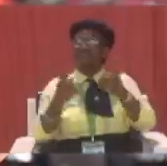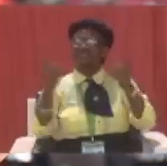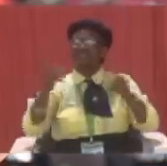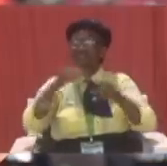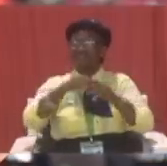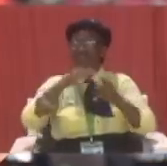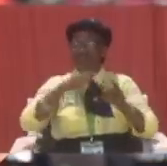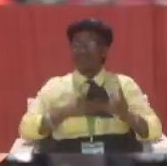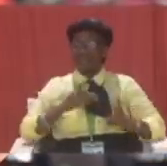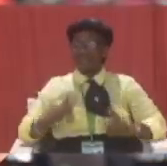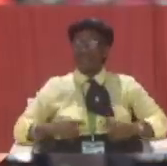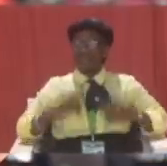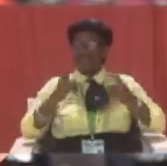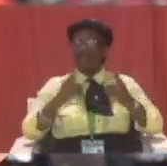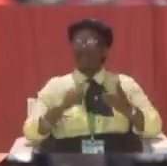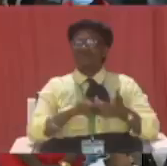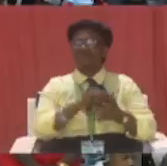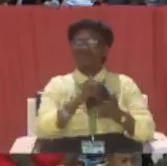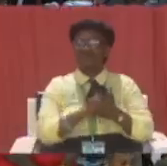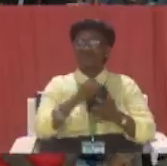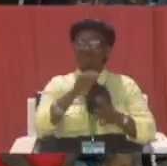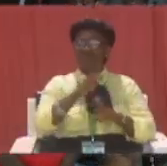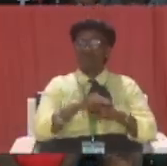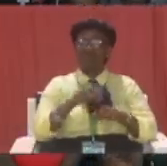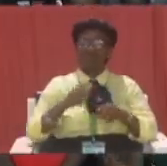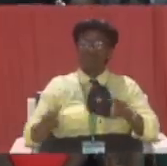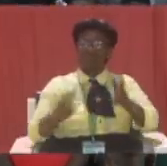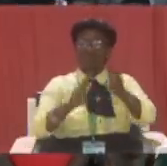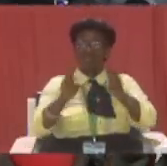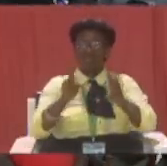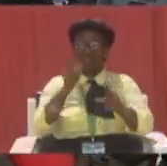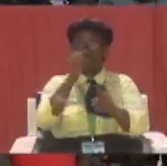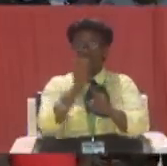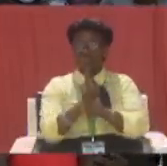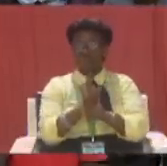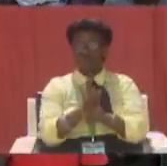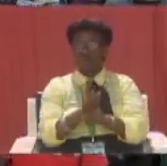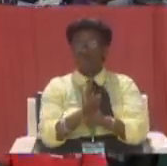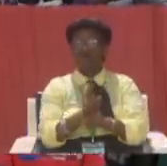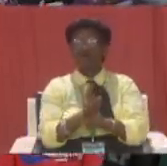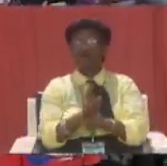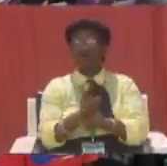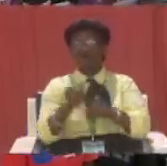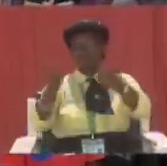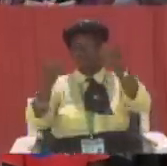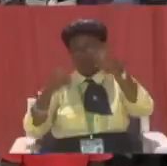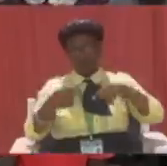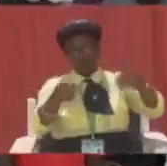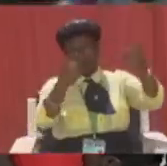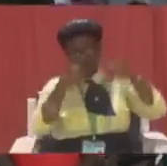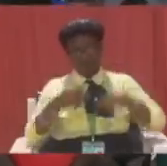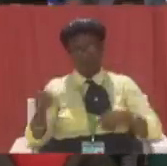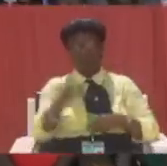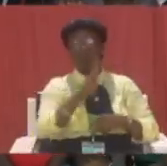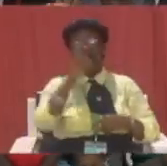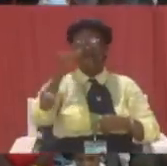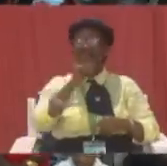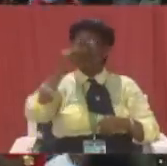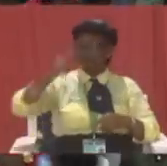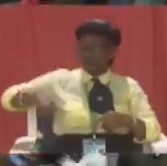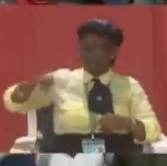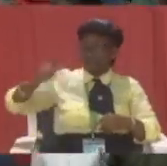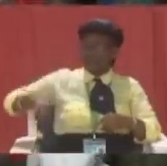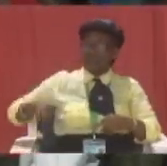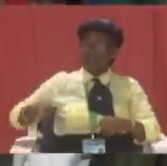you on the way, just keep coming. You are not late yet. Make sure you get here before I pray.